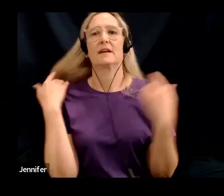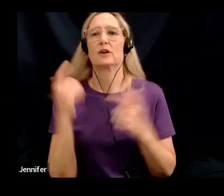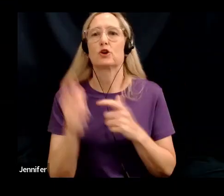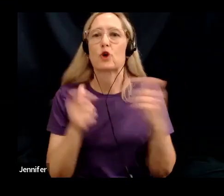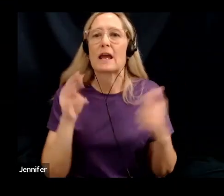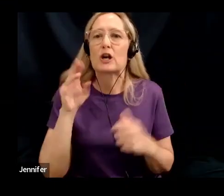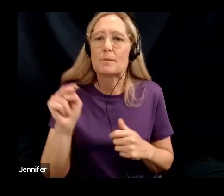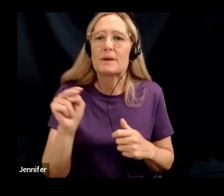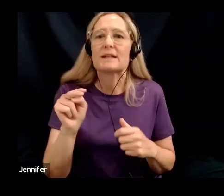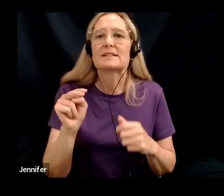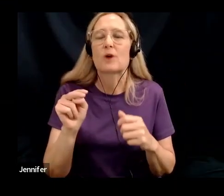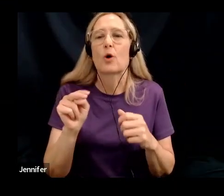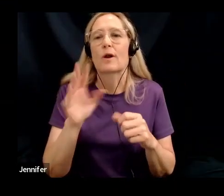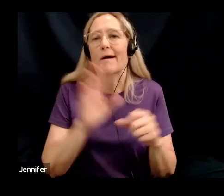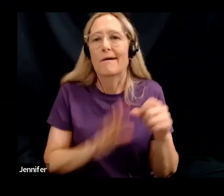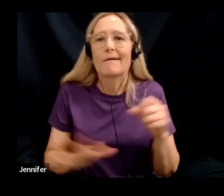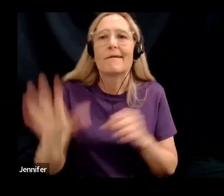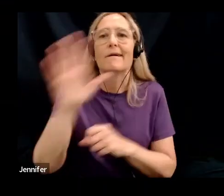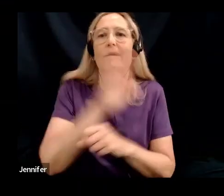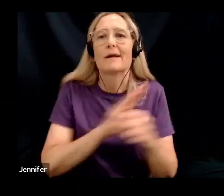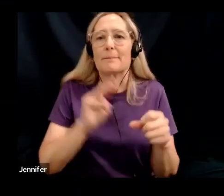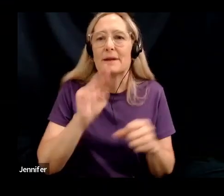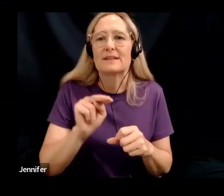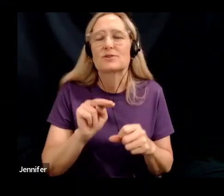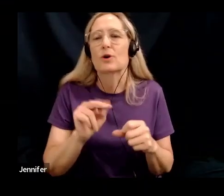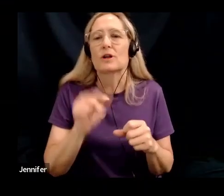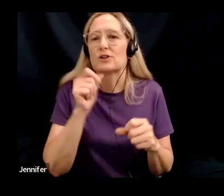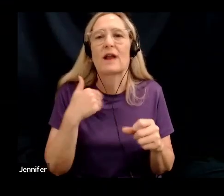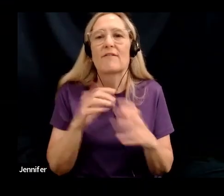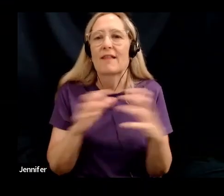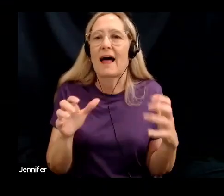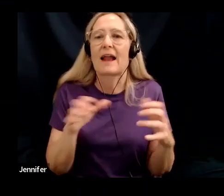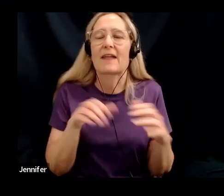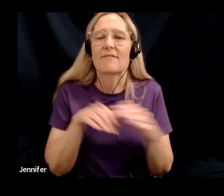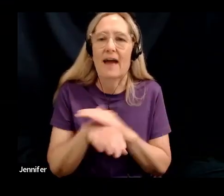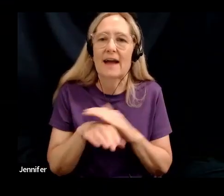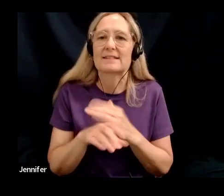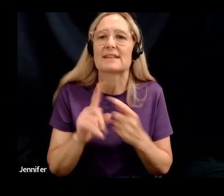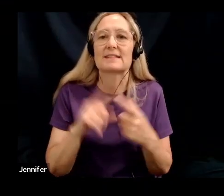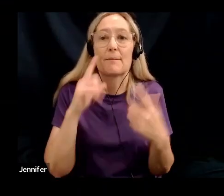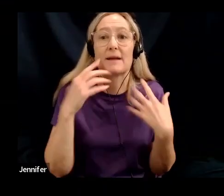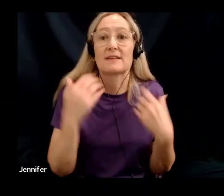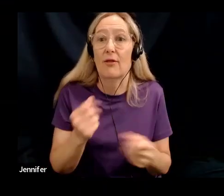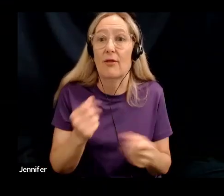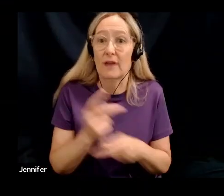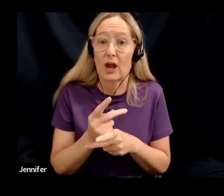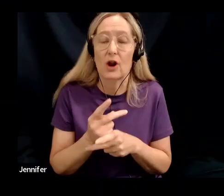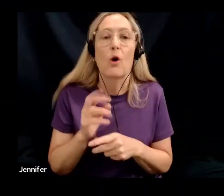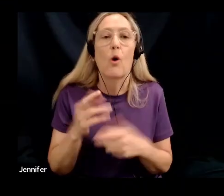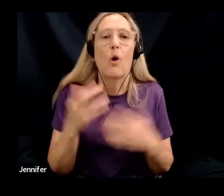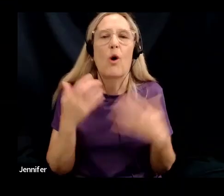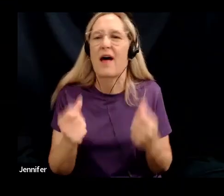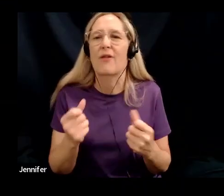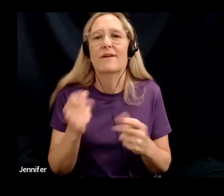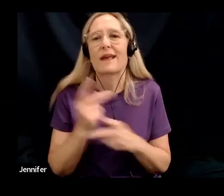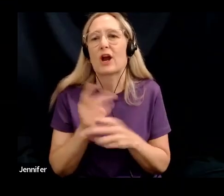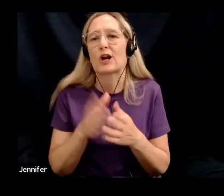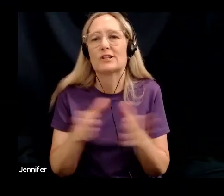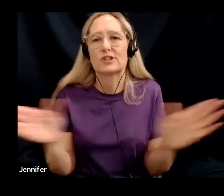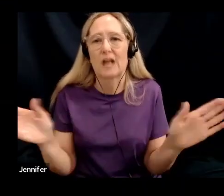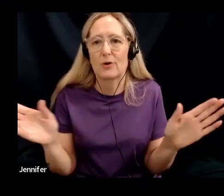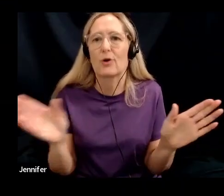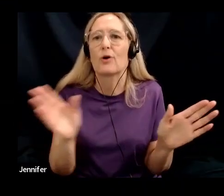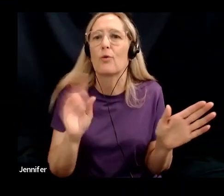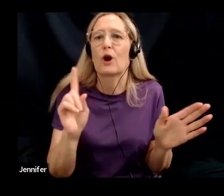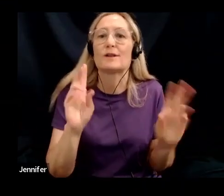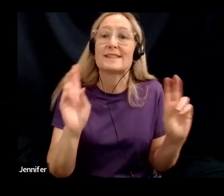Minnesota, where, lack of access to, mental health care or a lot of healthcare in general is an issue, right?